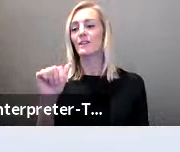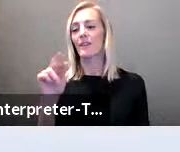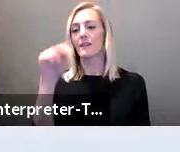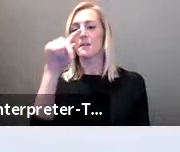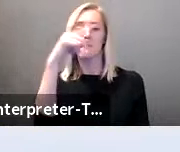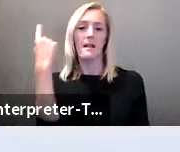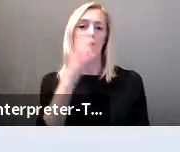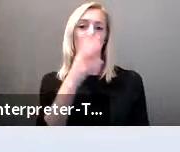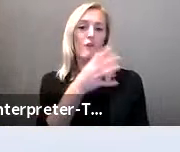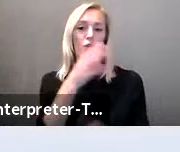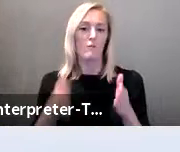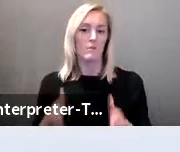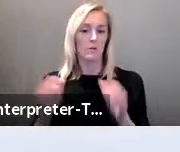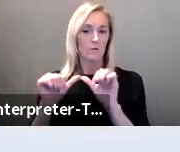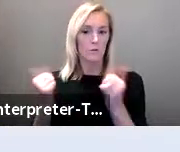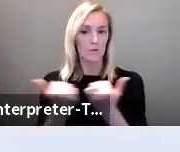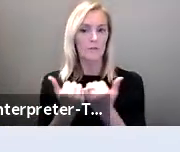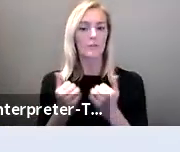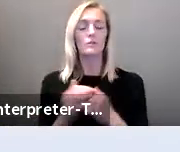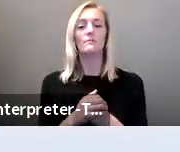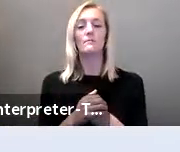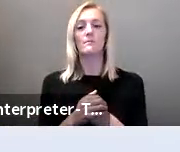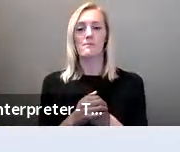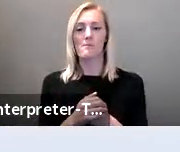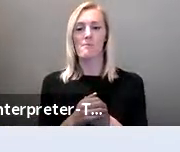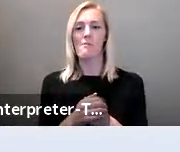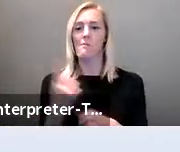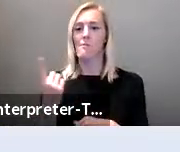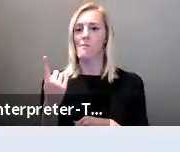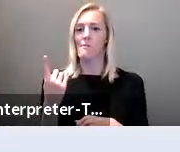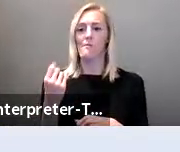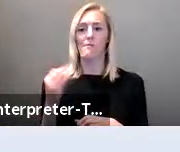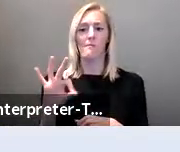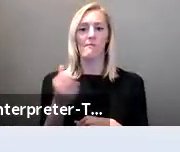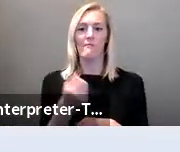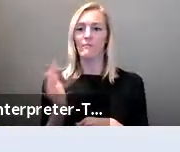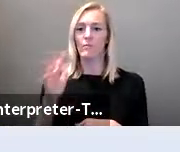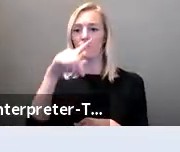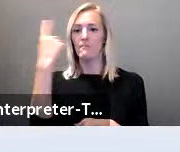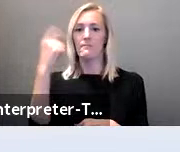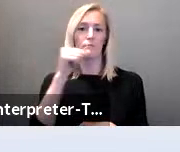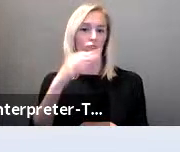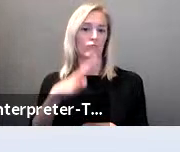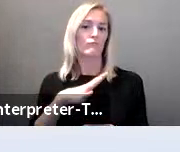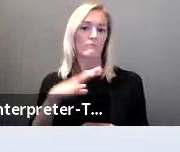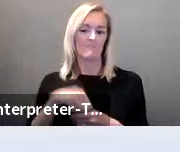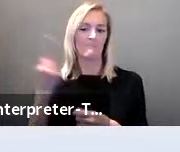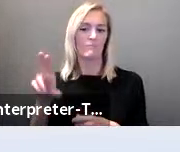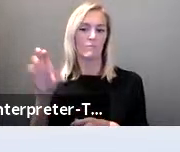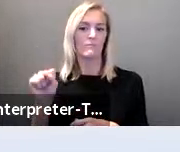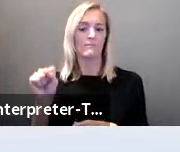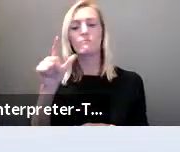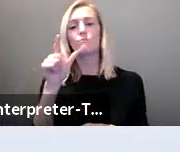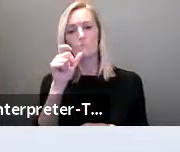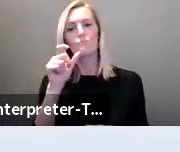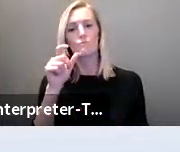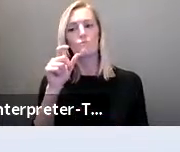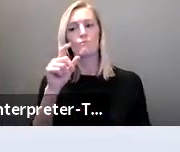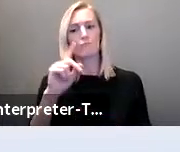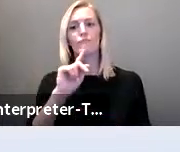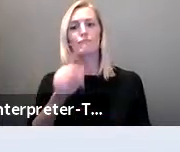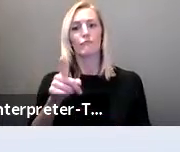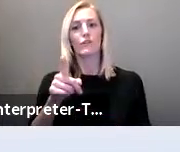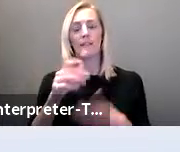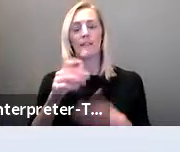Farmers Association. One of the few women, Black women across the United States that is really at the head